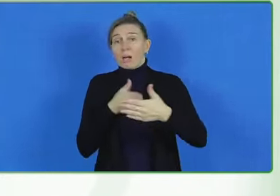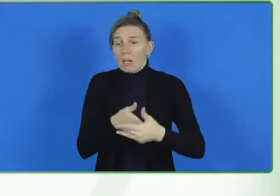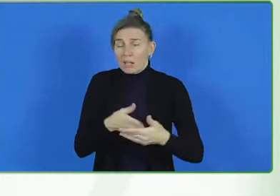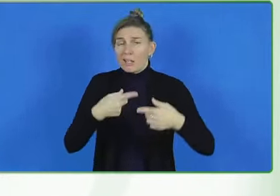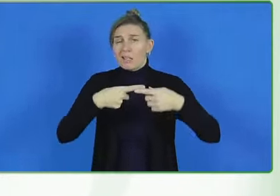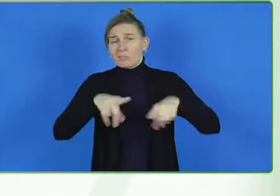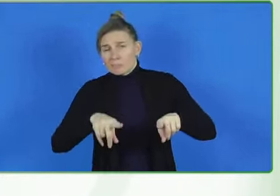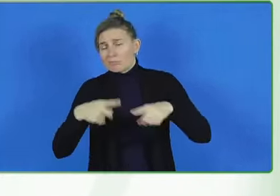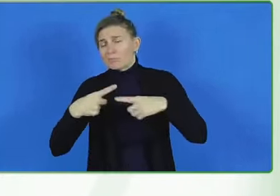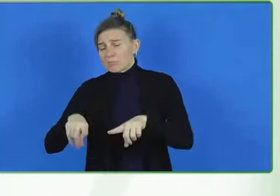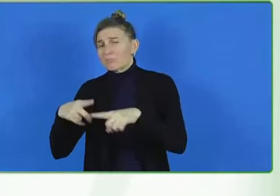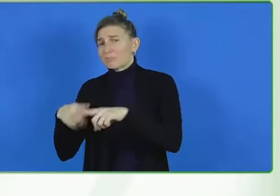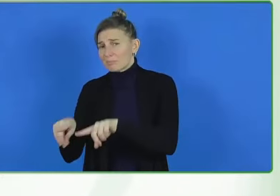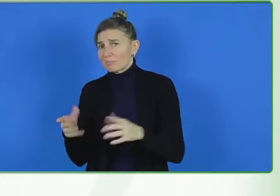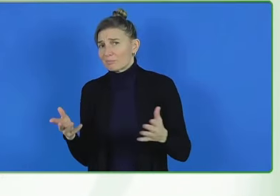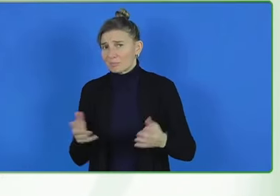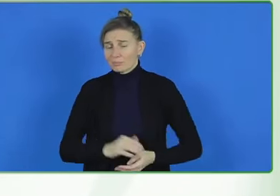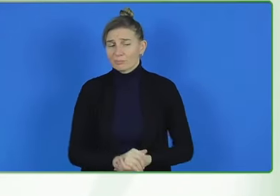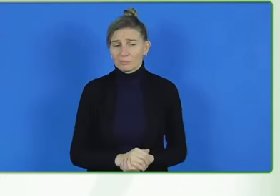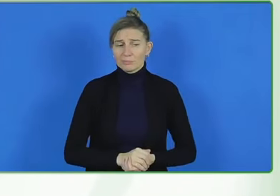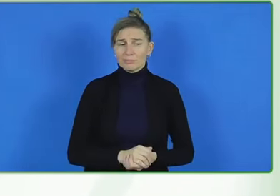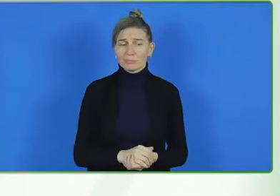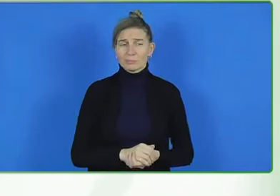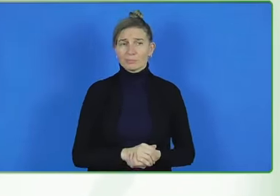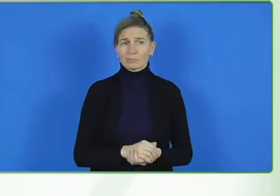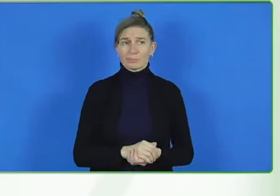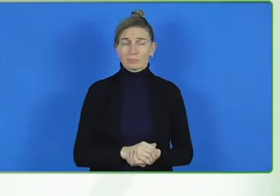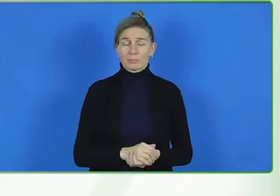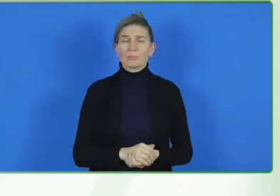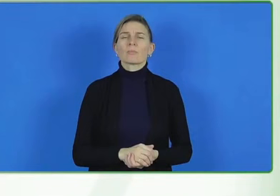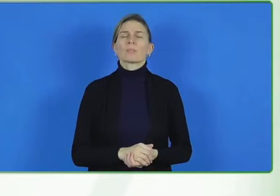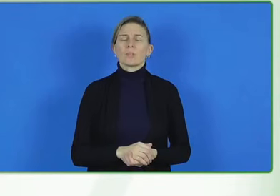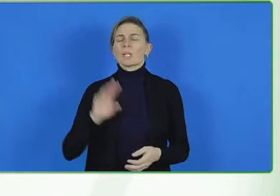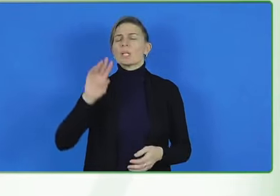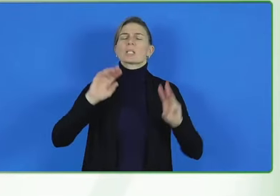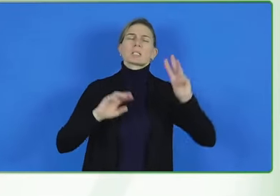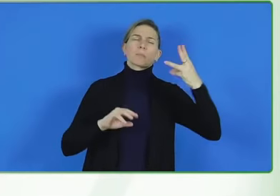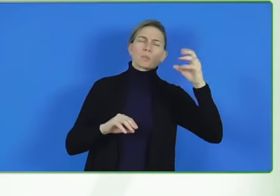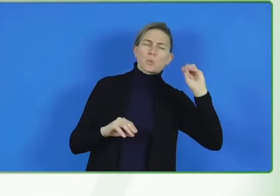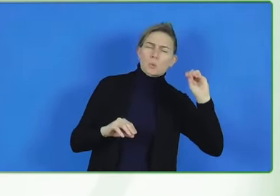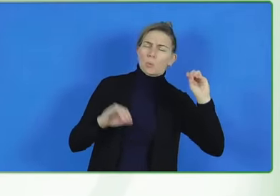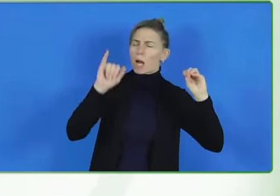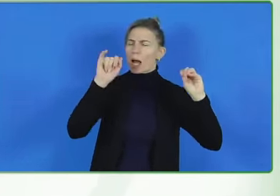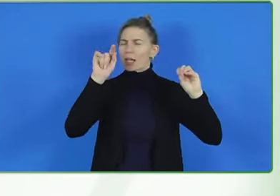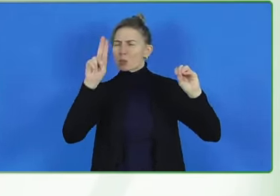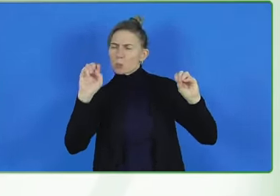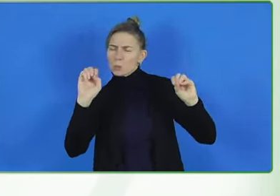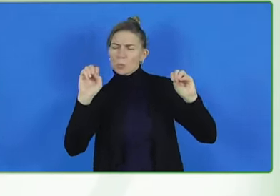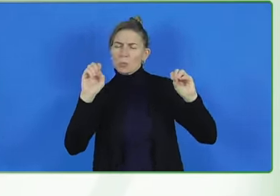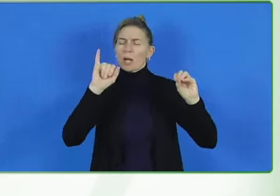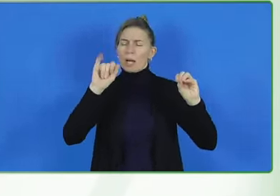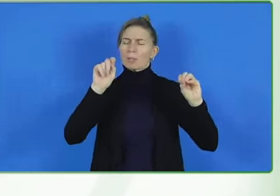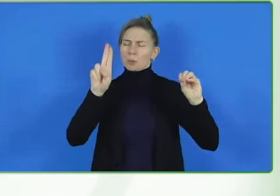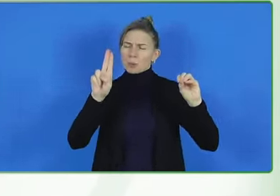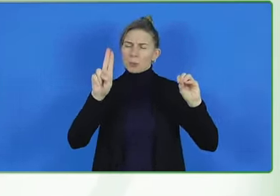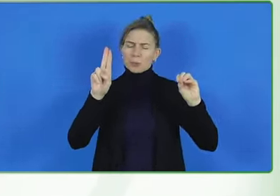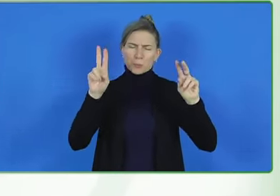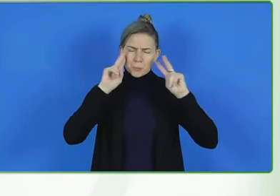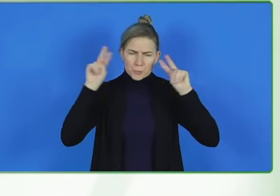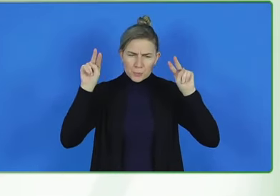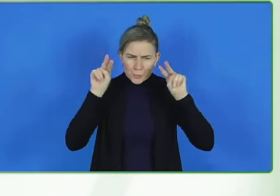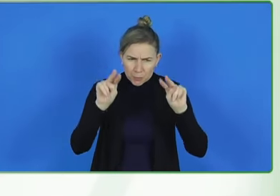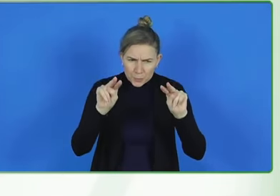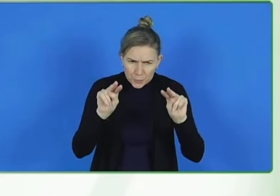service. And WHO and ITU try to formulate technical requirements intended to meet